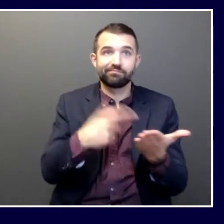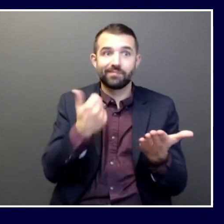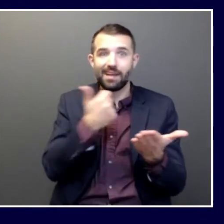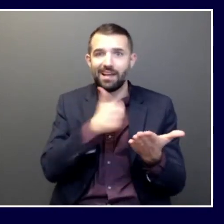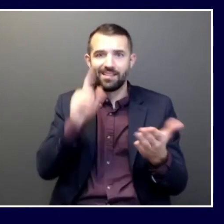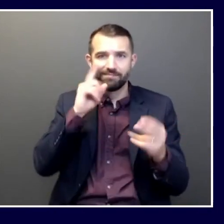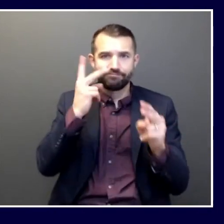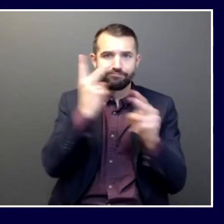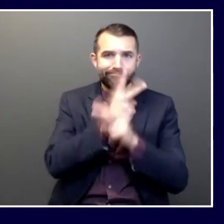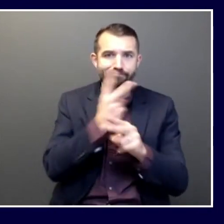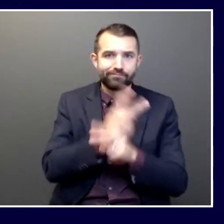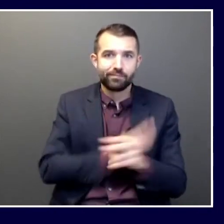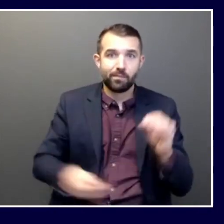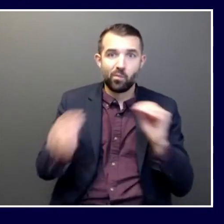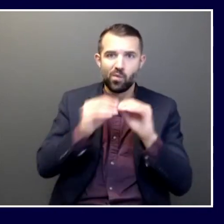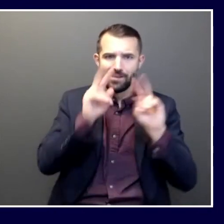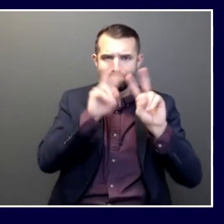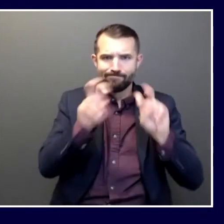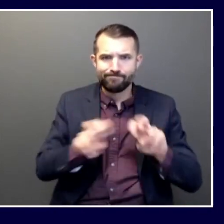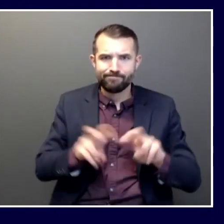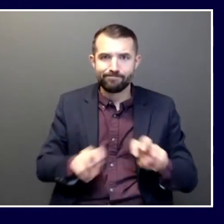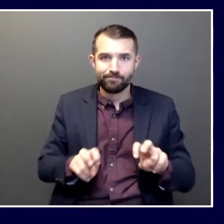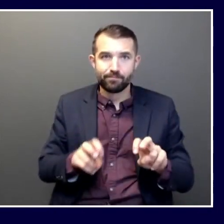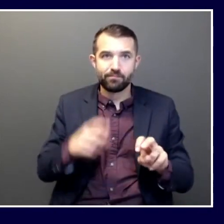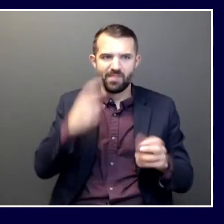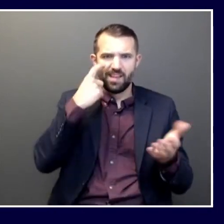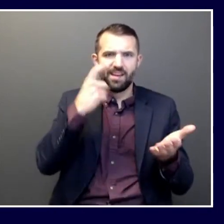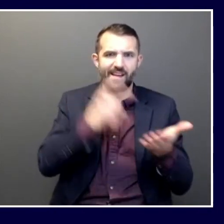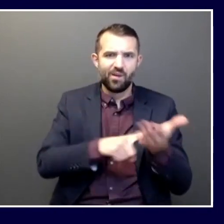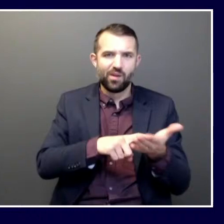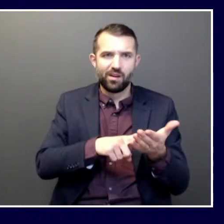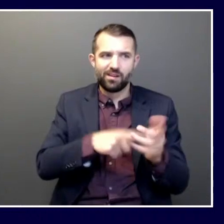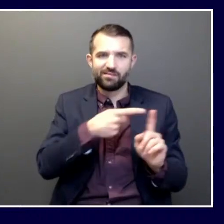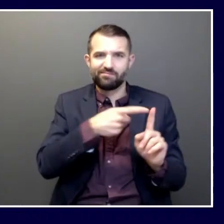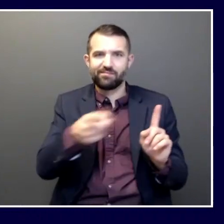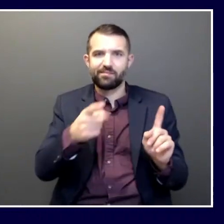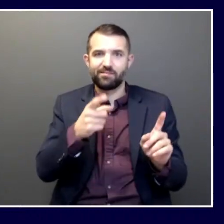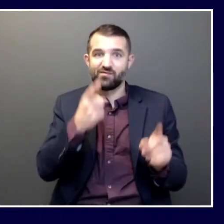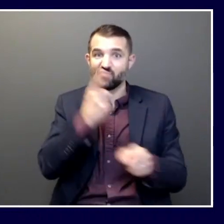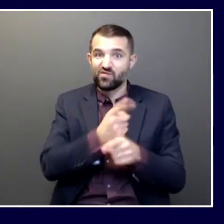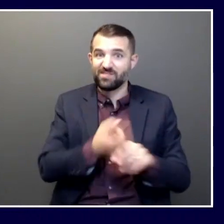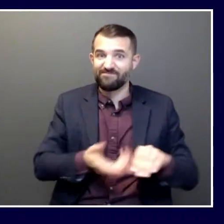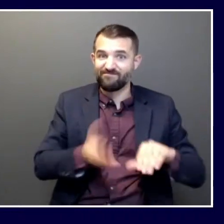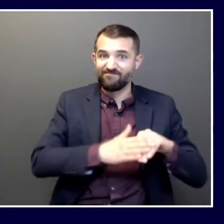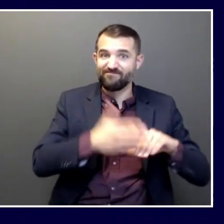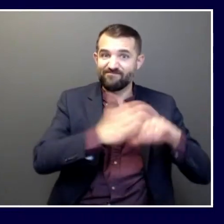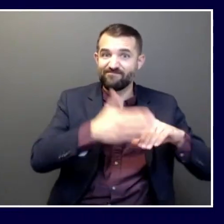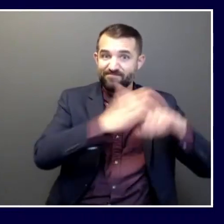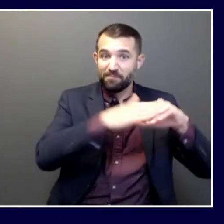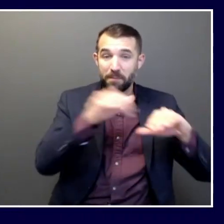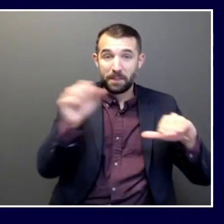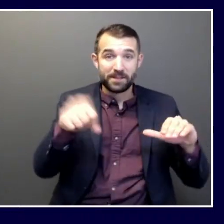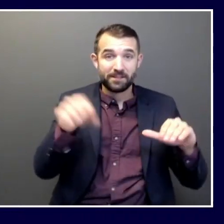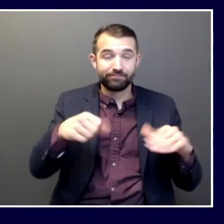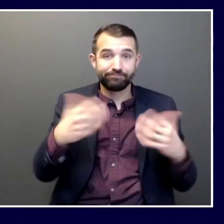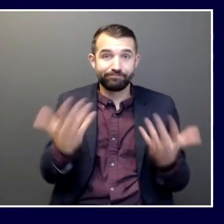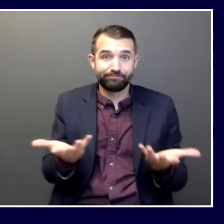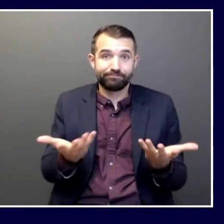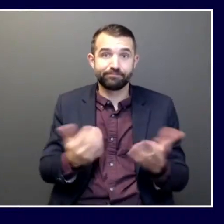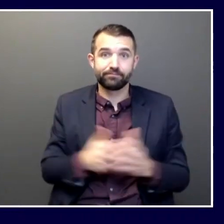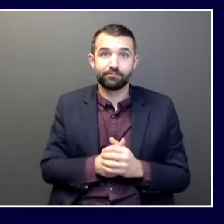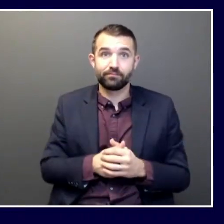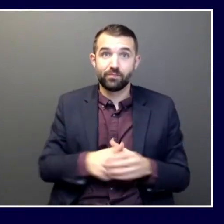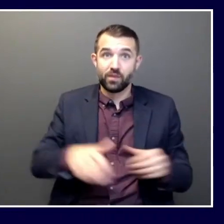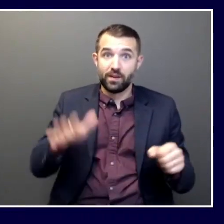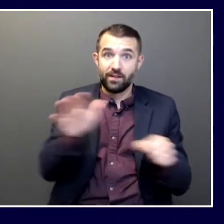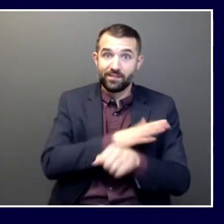analysis around those because we've noticed the same trend as well. So I don't have the benefit of that completed analysis for you